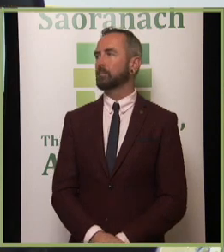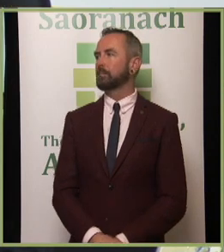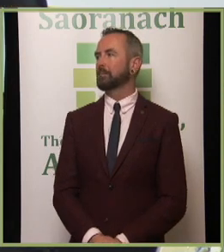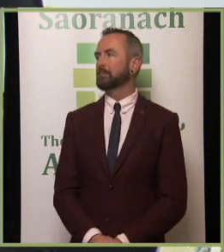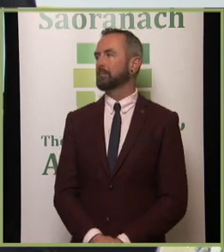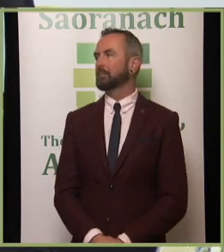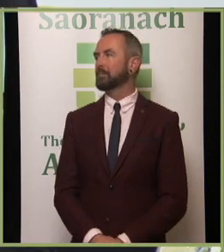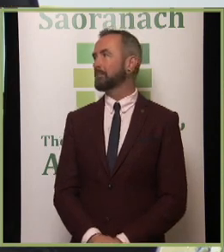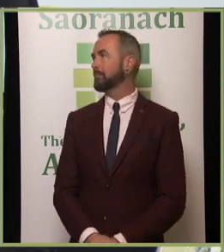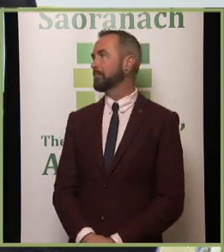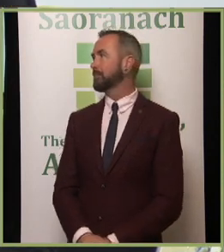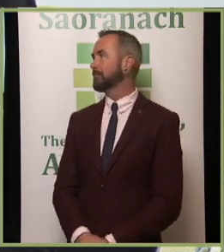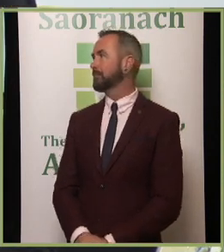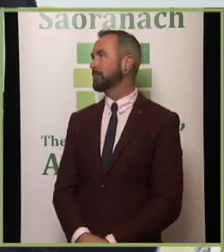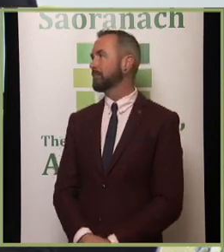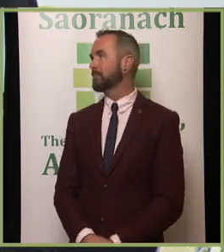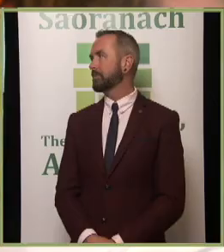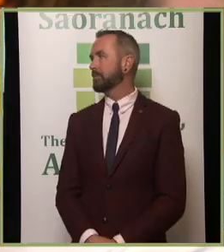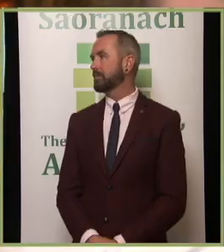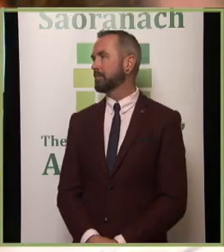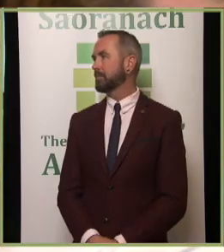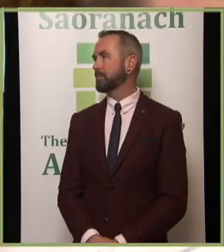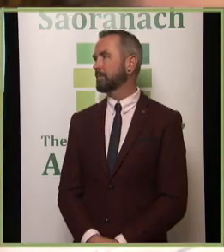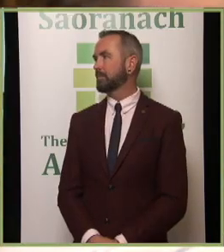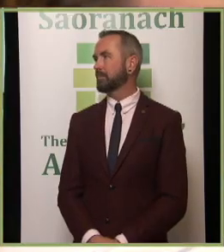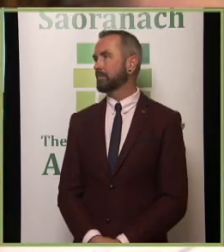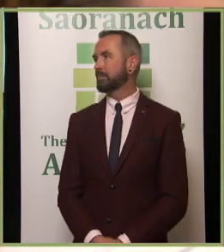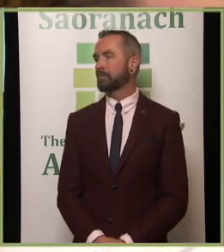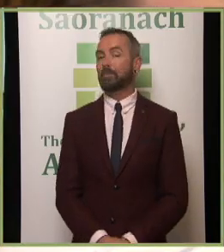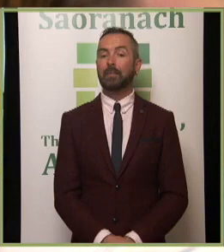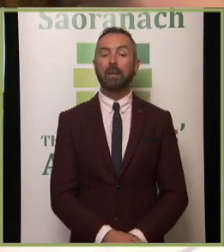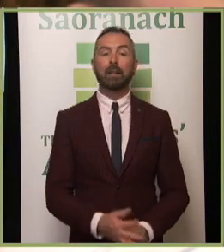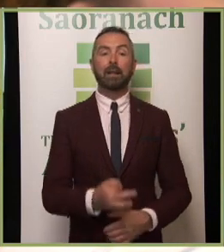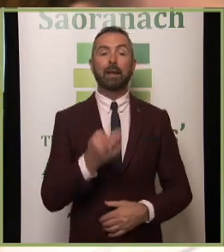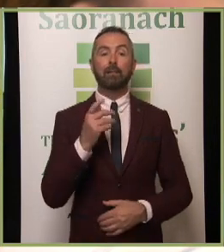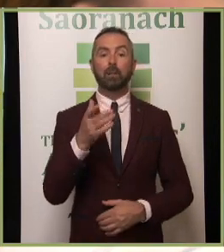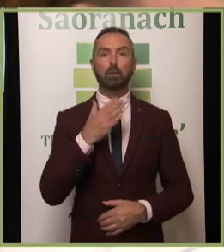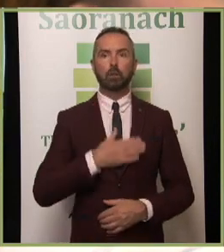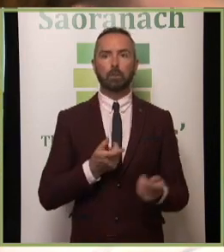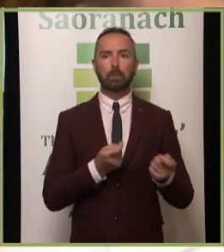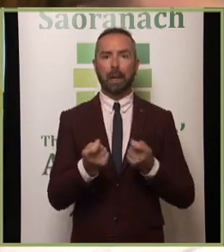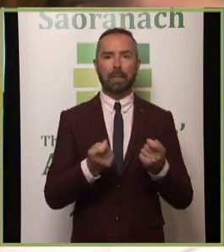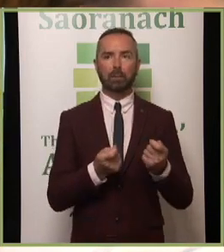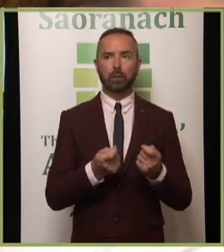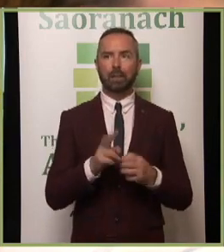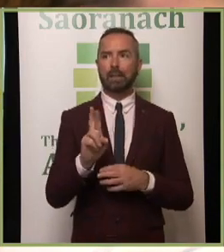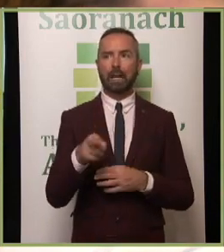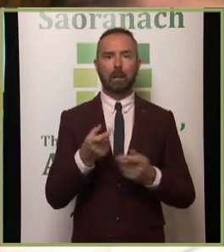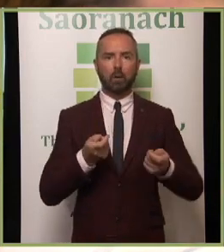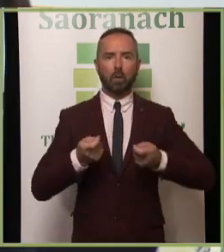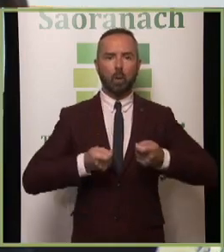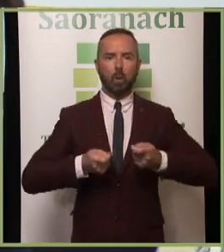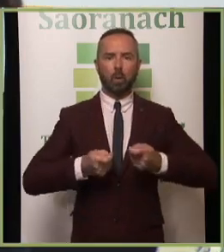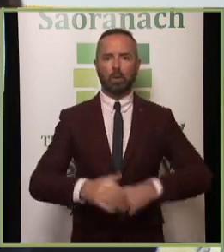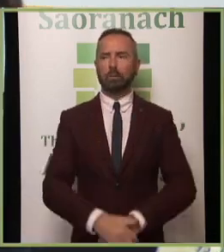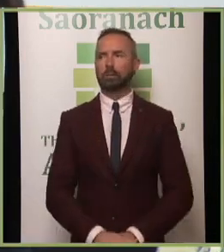As Tim just said here, if you're just managing it, you can't control it. As I said, I'm sorry. Okay,